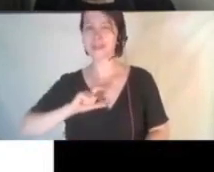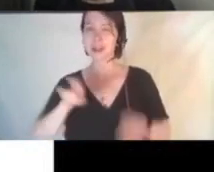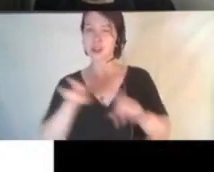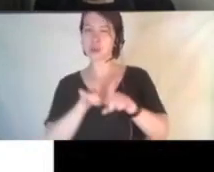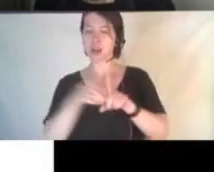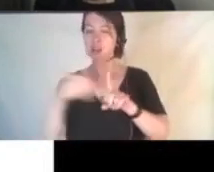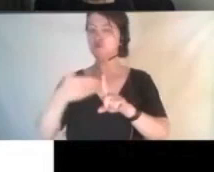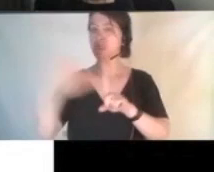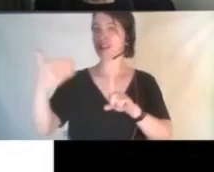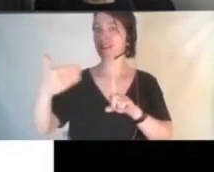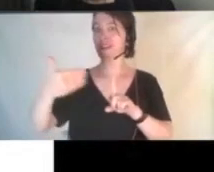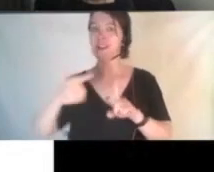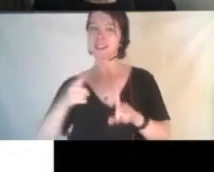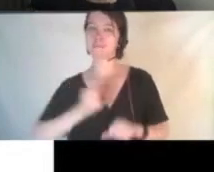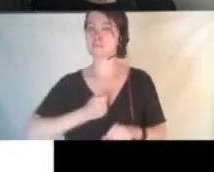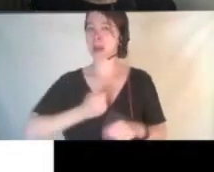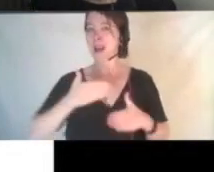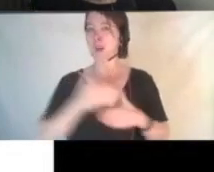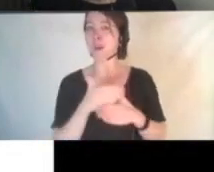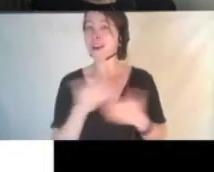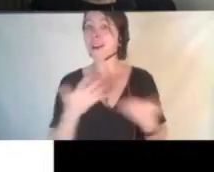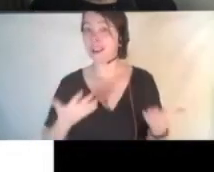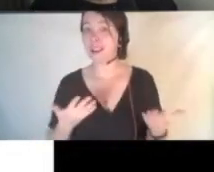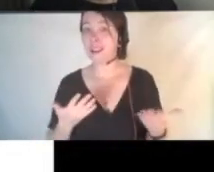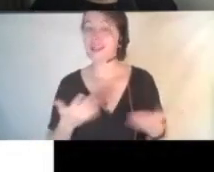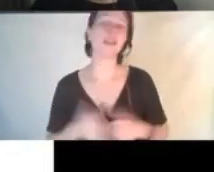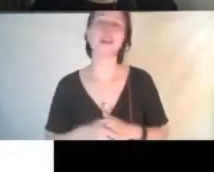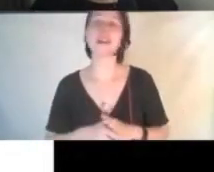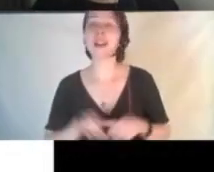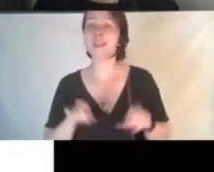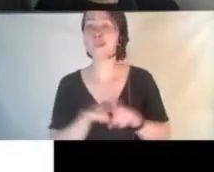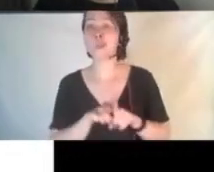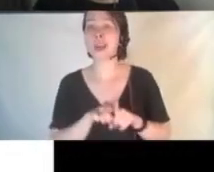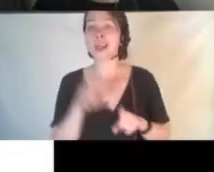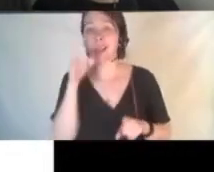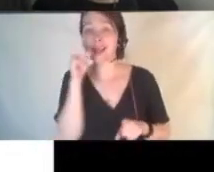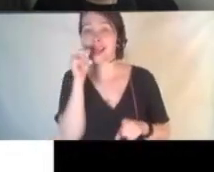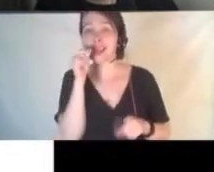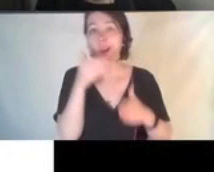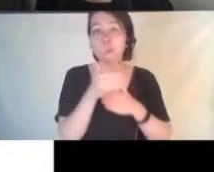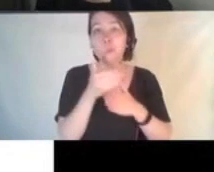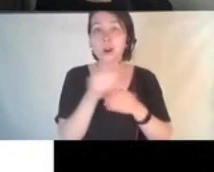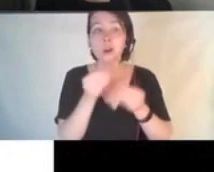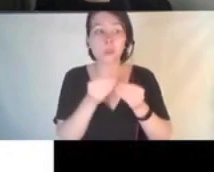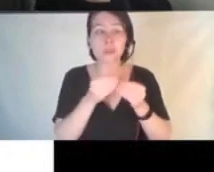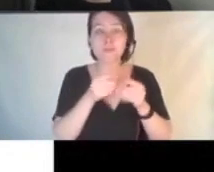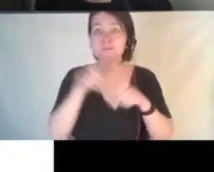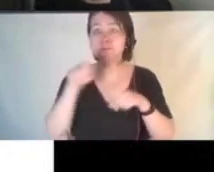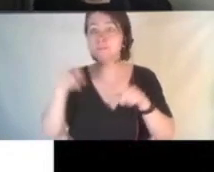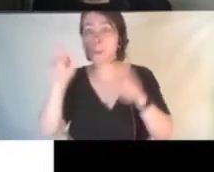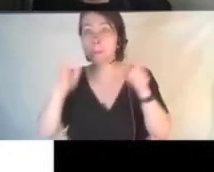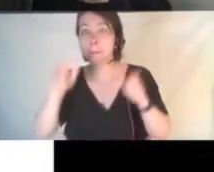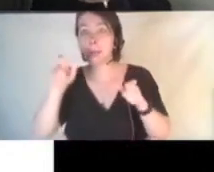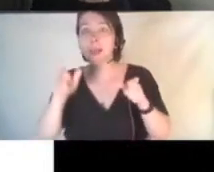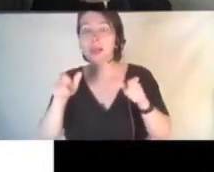and be able to work with people that have the same interests in art like myself.